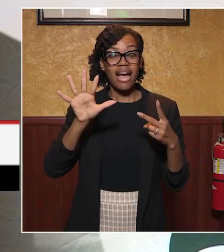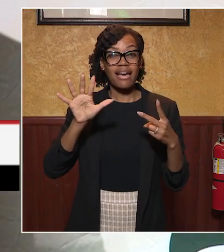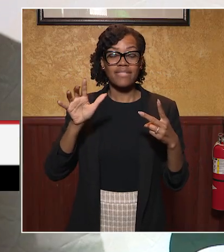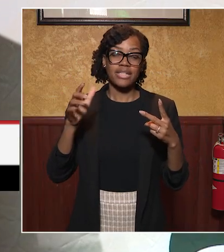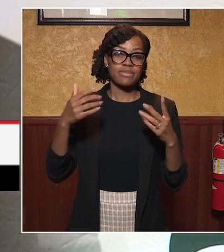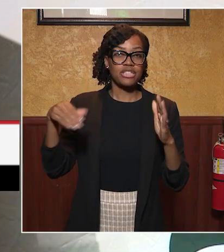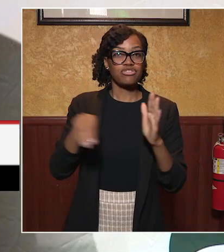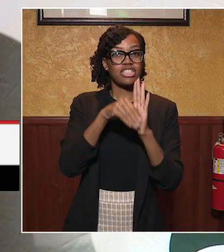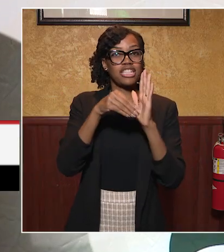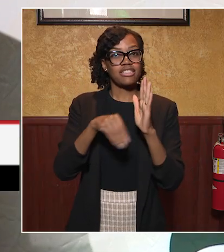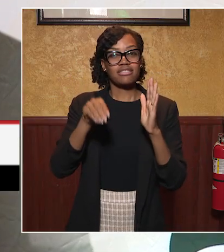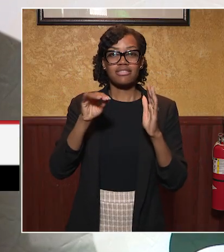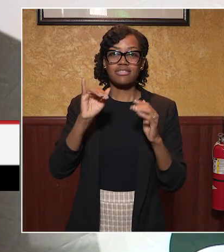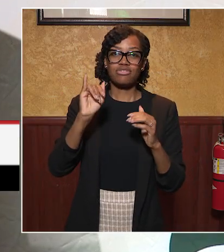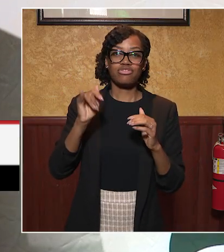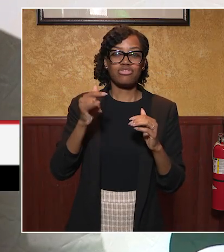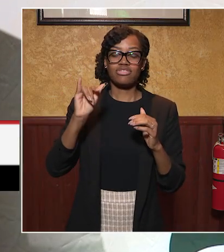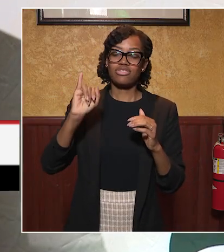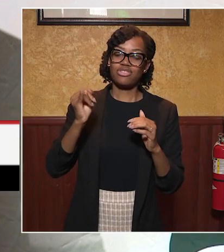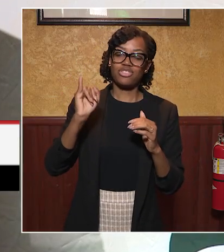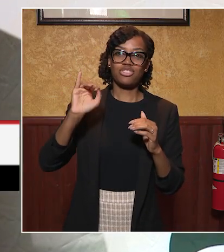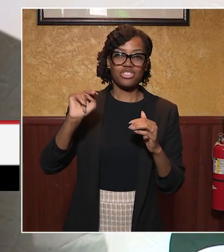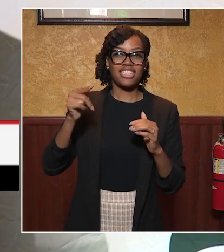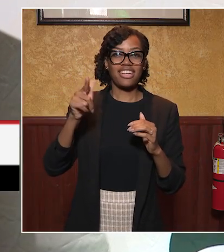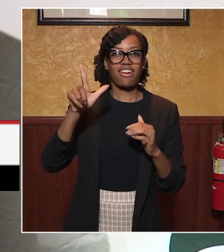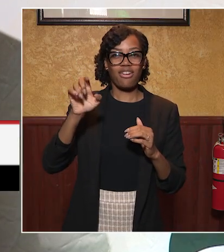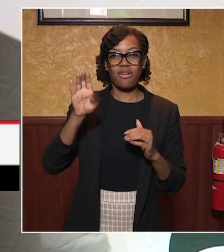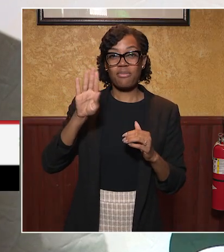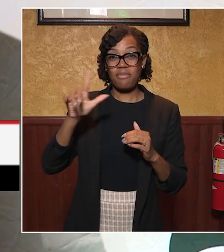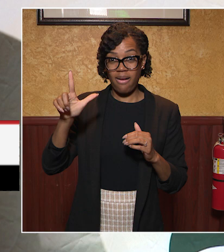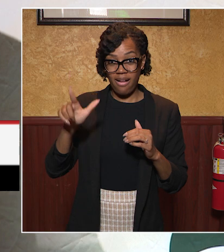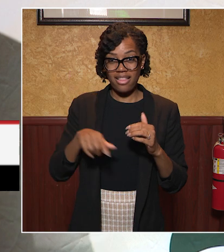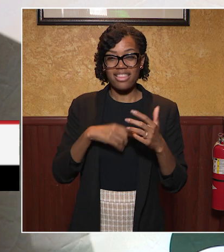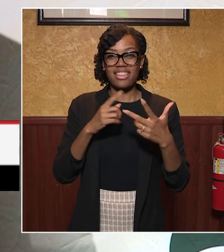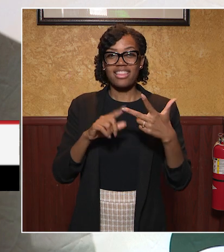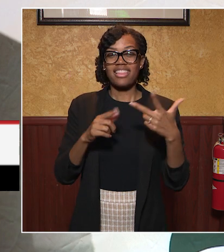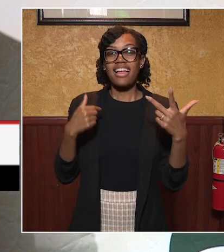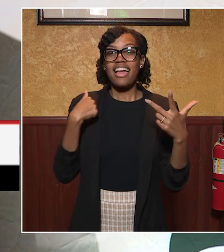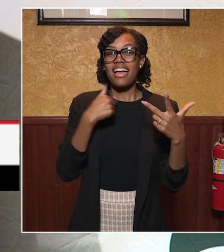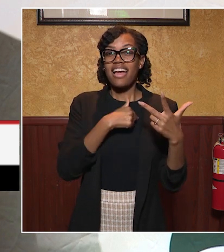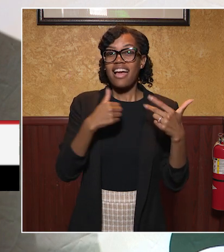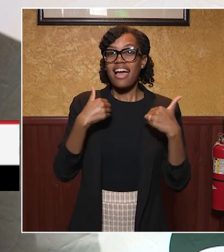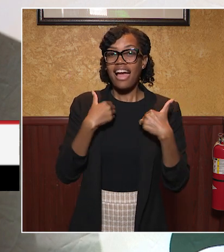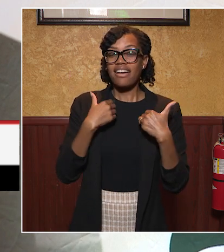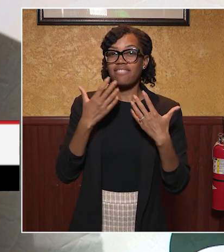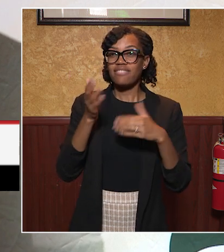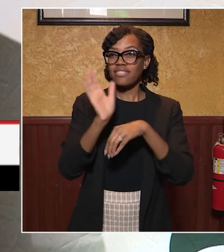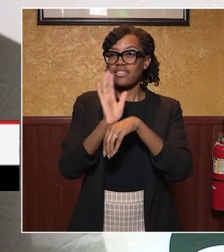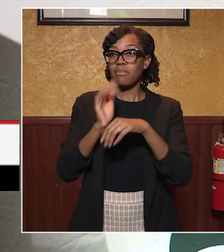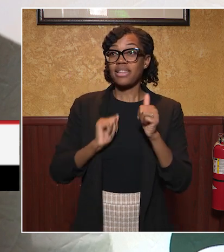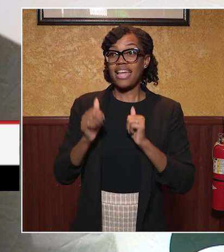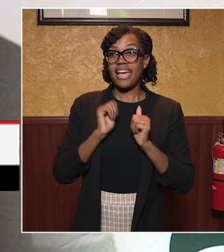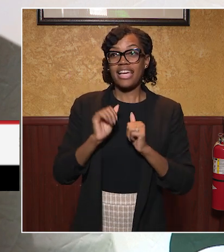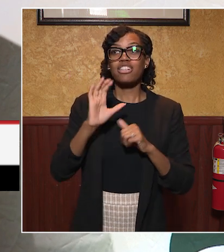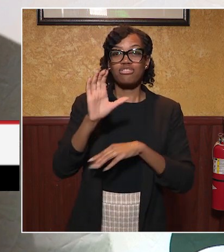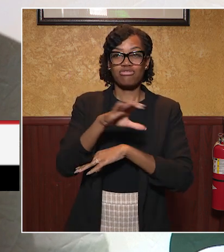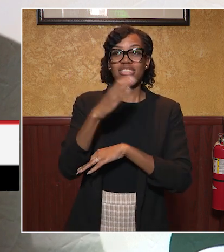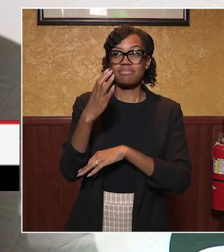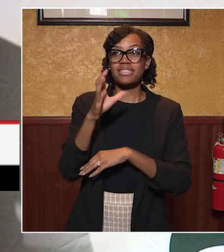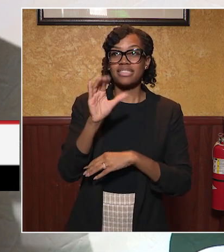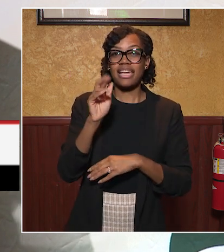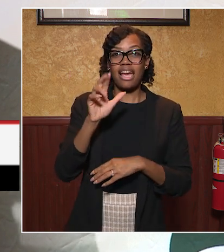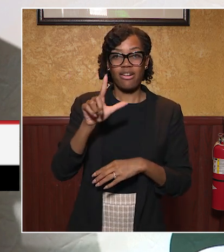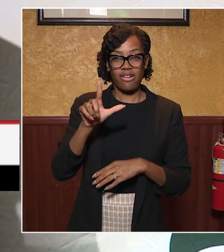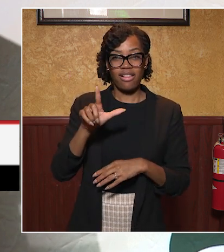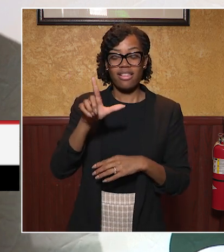well as the Trans-Siberian Orchestra. We have a classic at the Ford's Theater in the Christmas Carol running from November 20th through the 31st. The